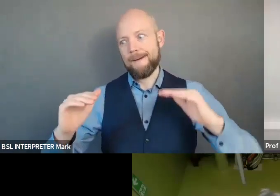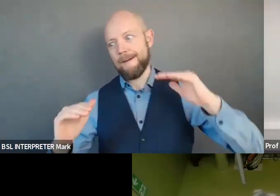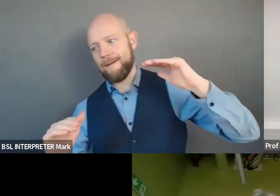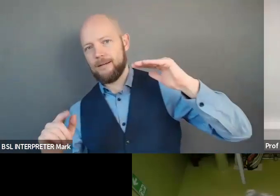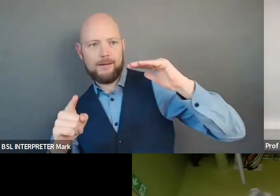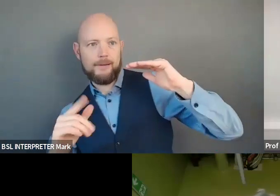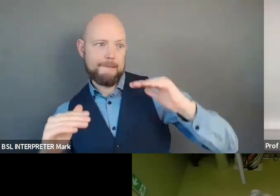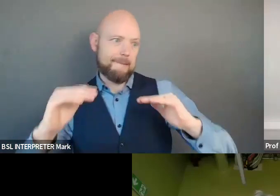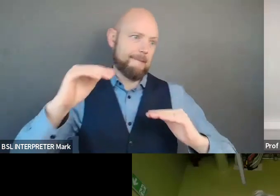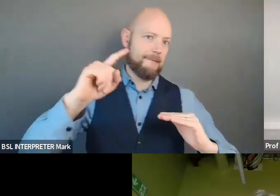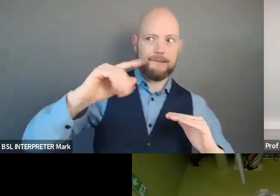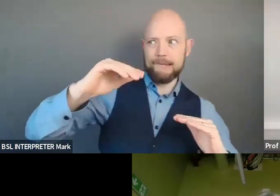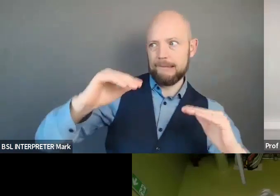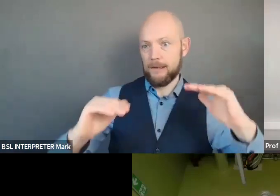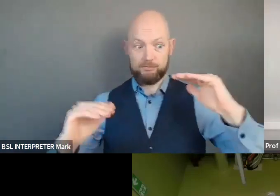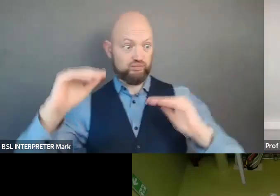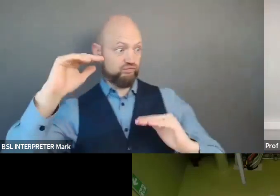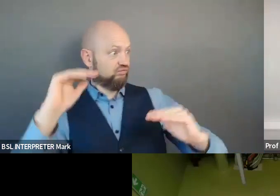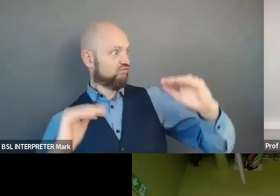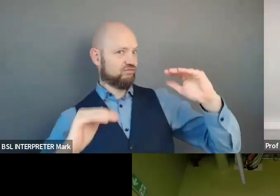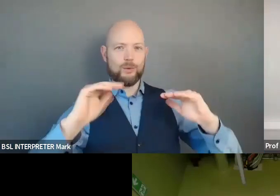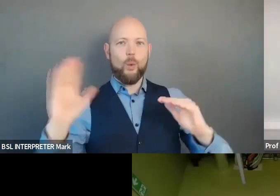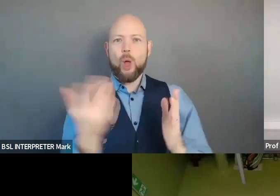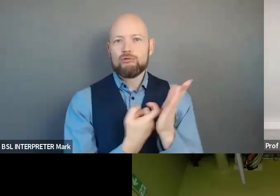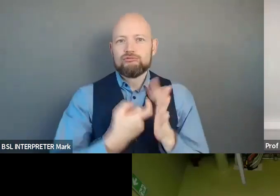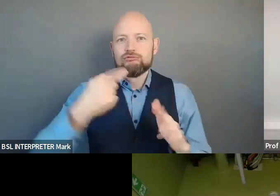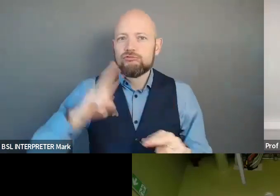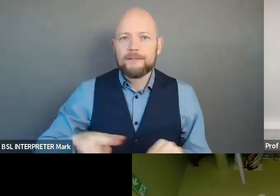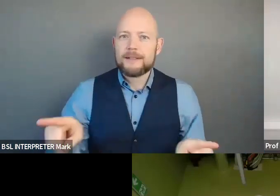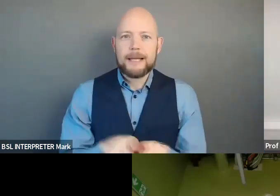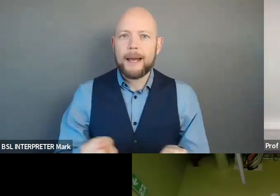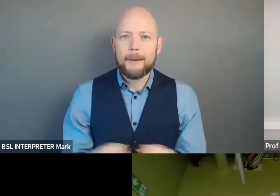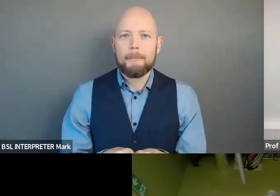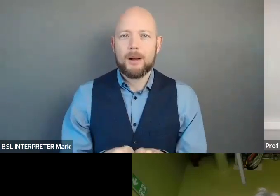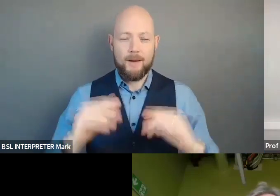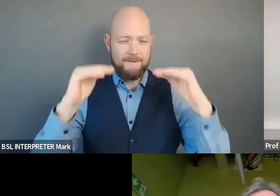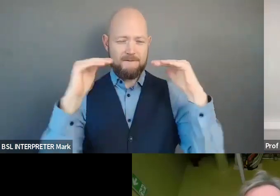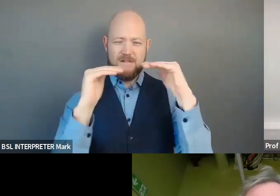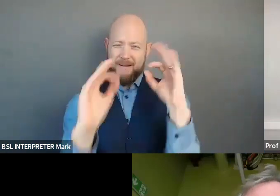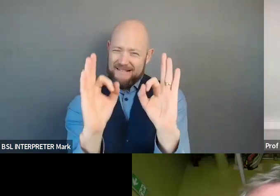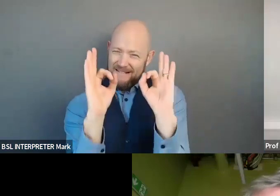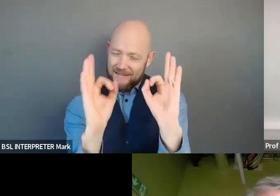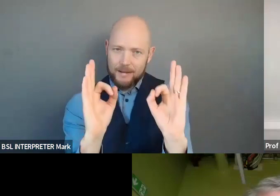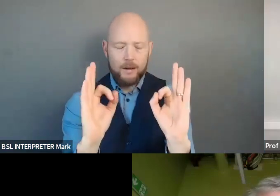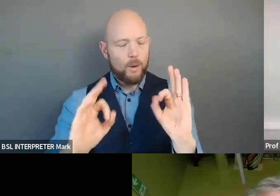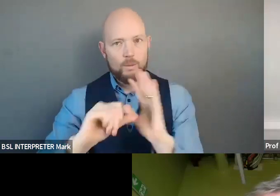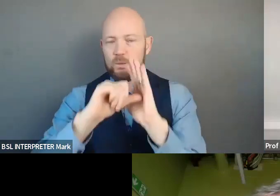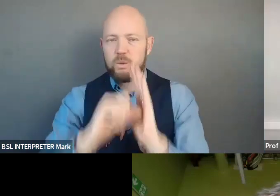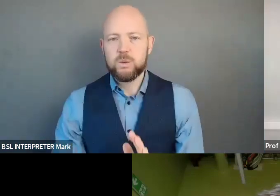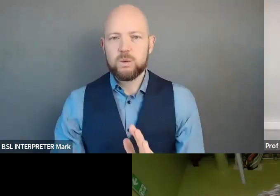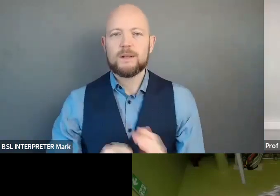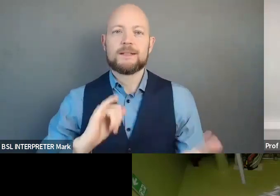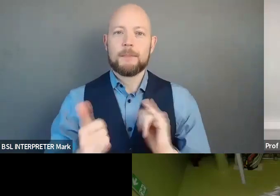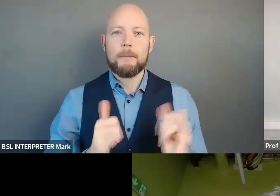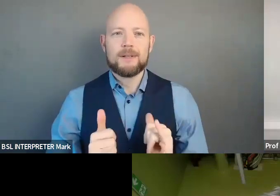what REF throughout my life has looked like. Every REF, there have been bits that one has liked and bits that